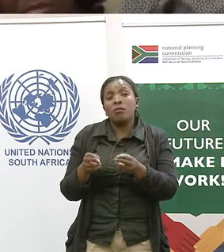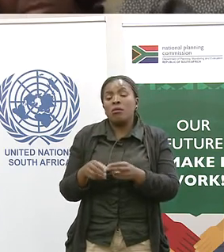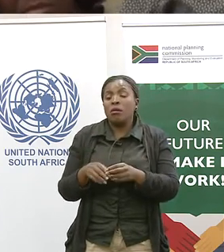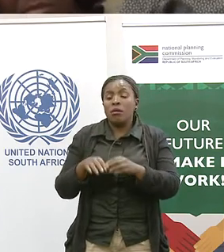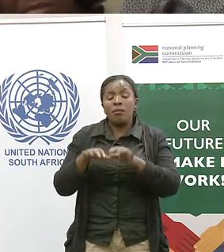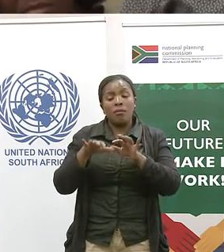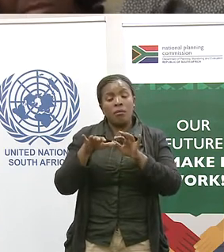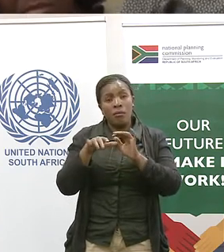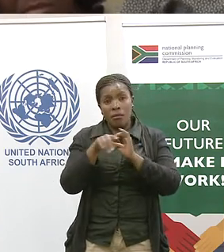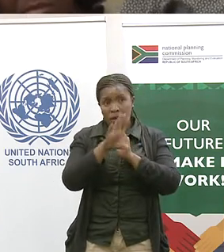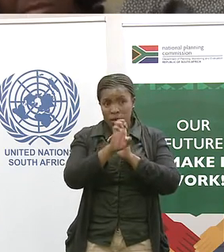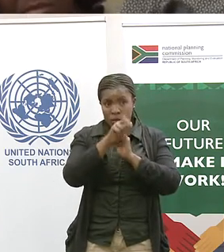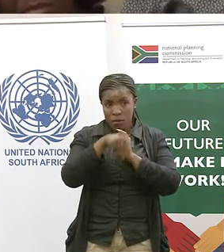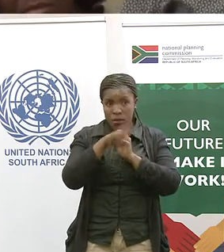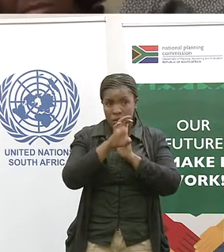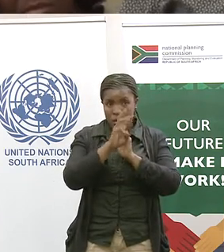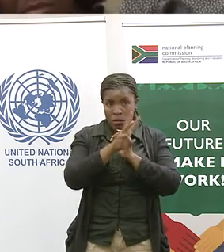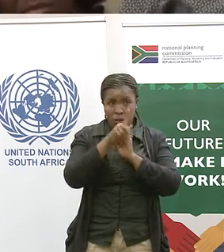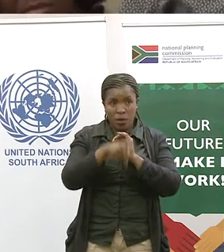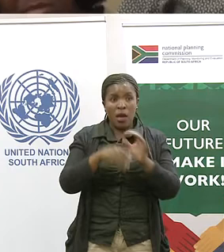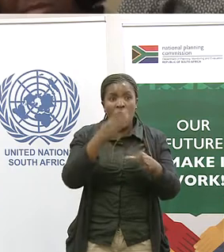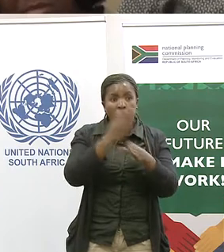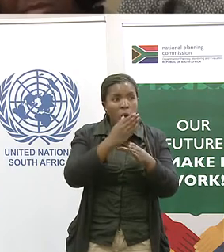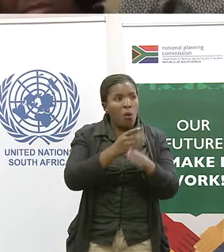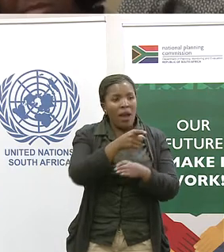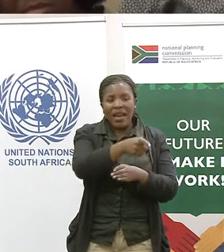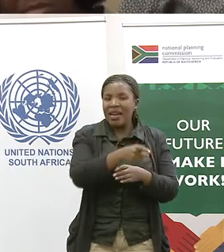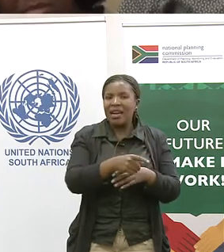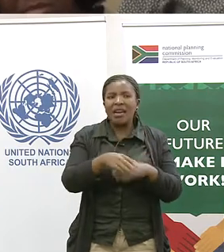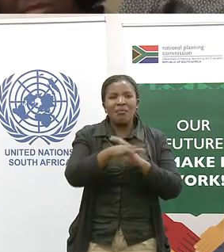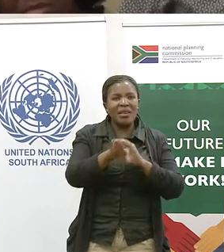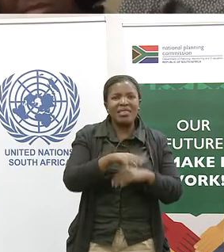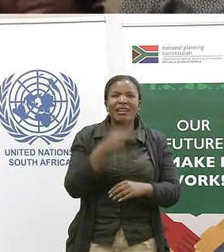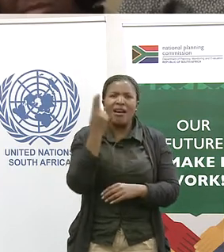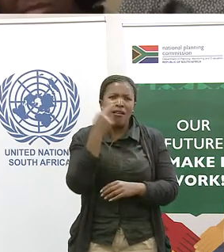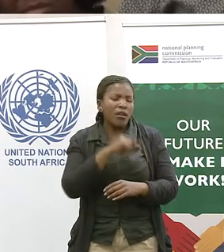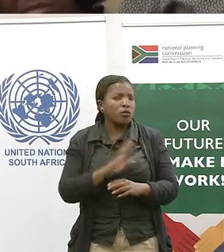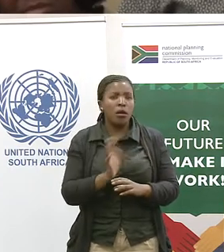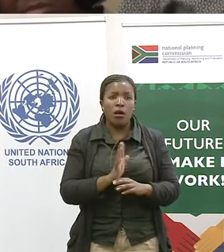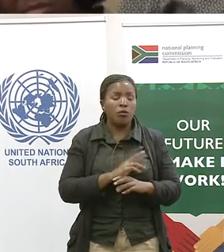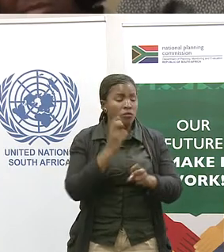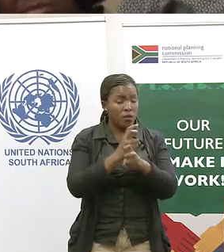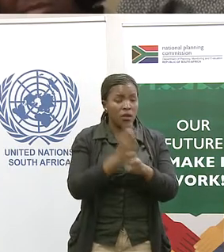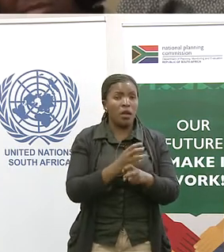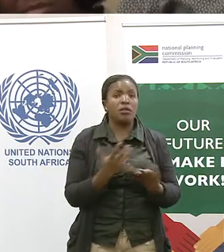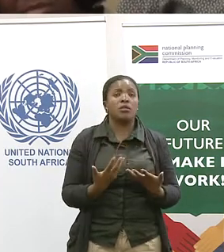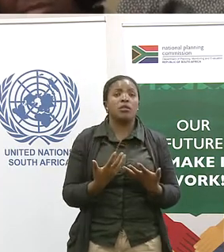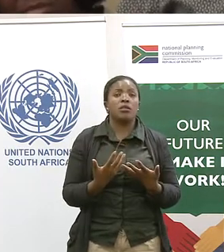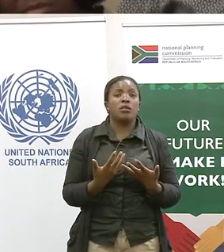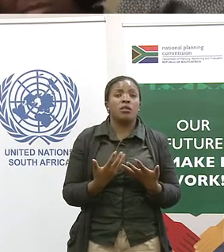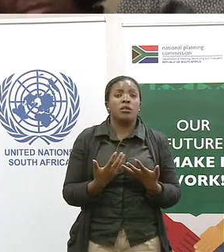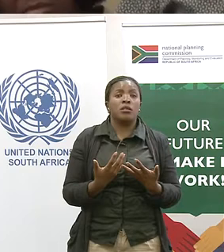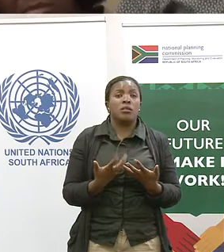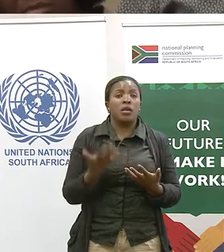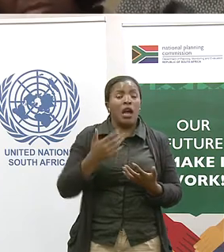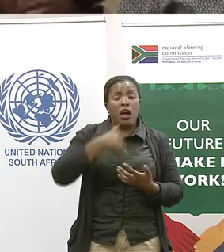environments. So, given the debates that we've had today, how do we then reframe the offerings of this